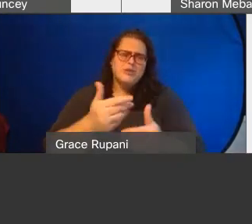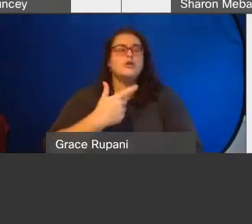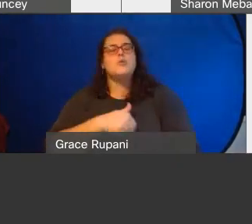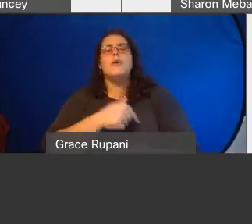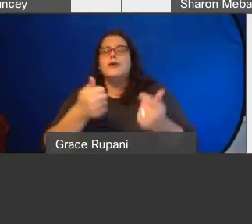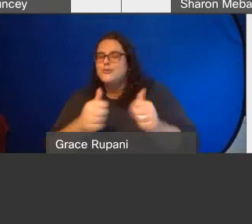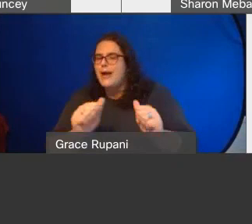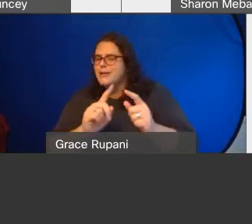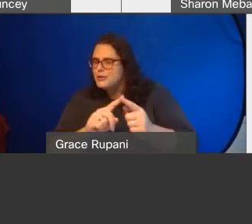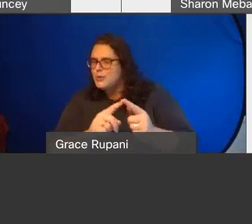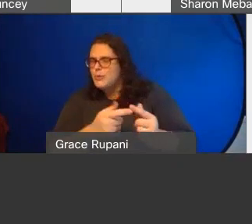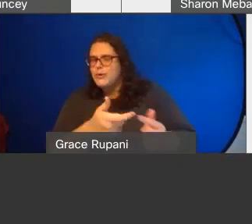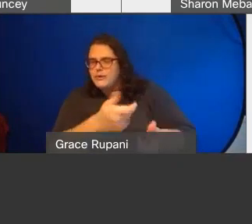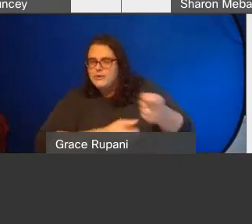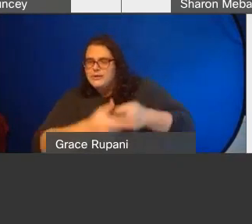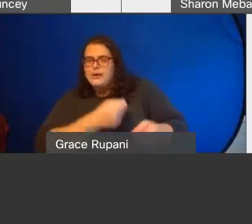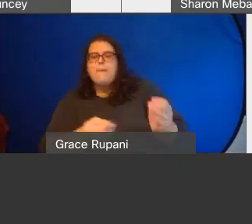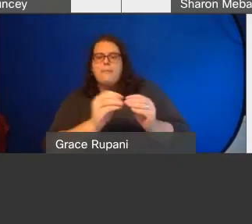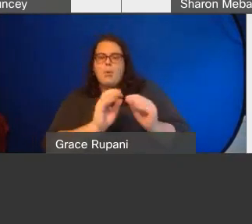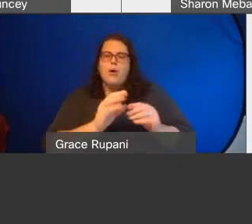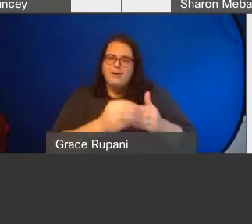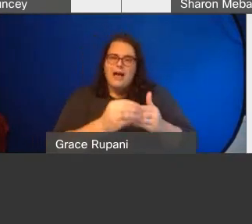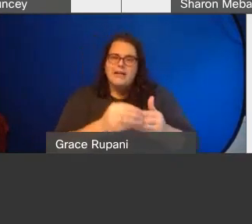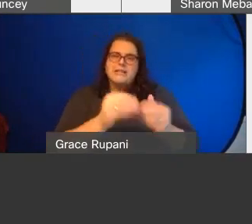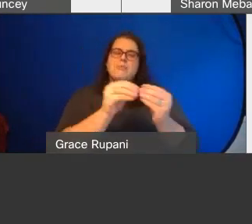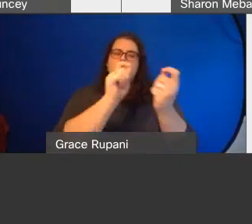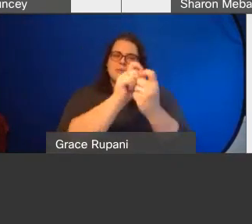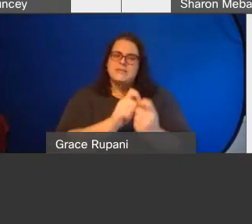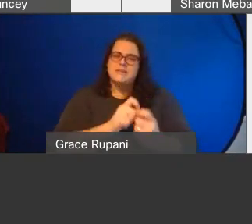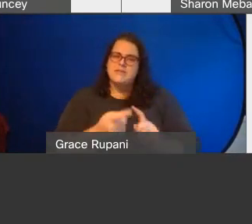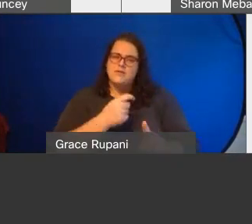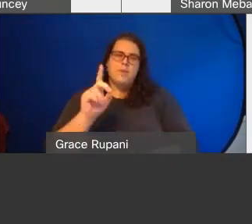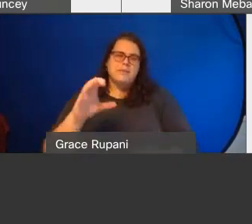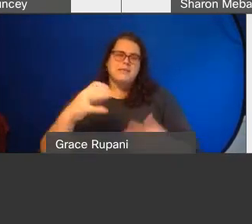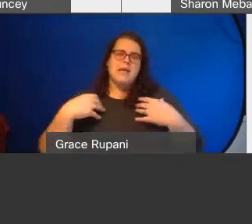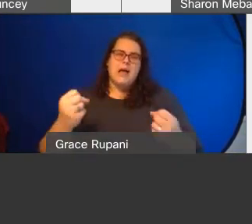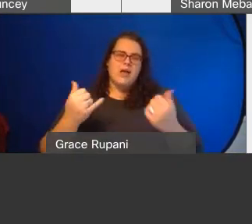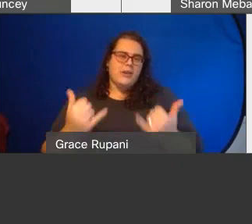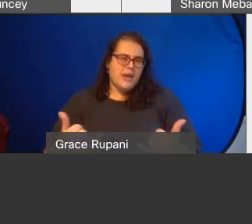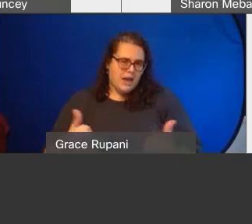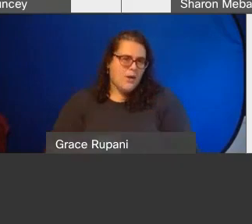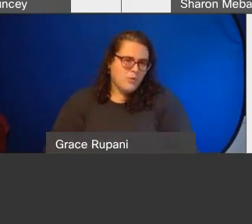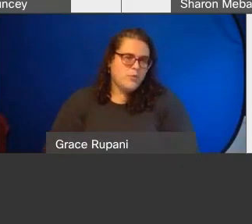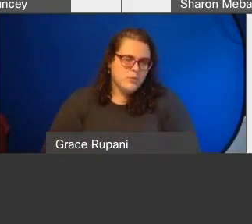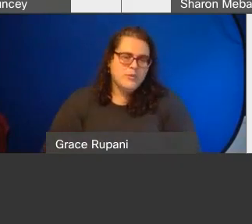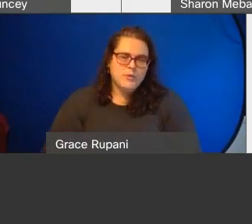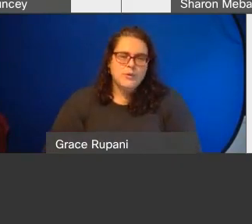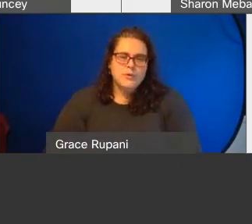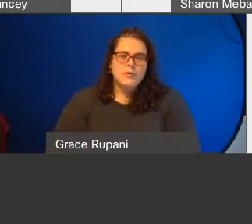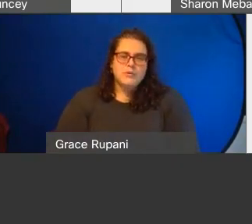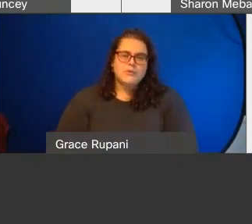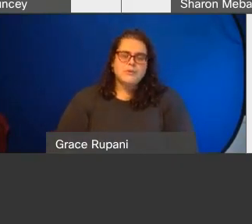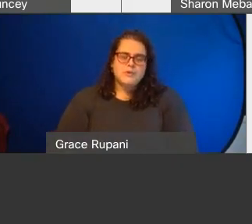guidance on that. Just so you know, we are, in terms of trying